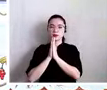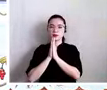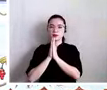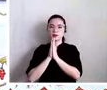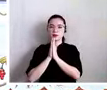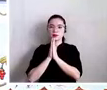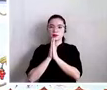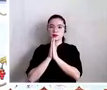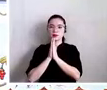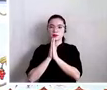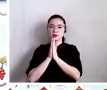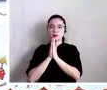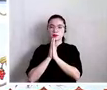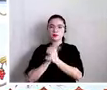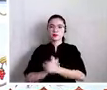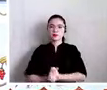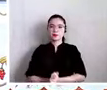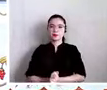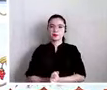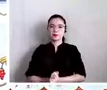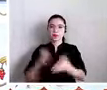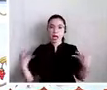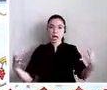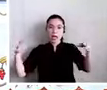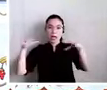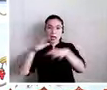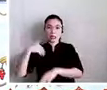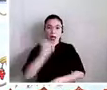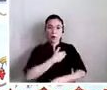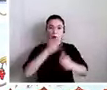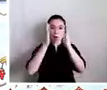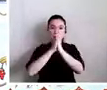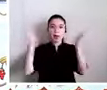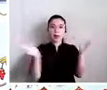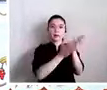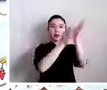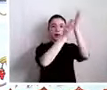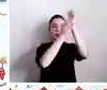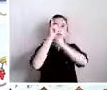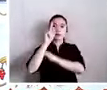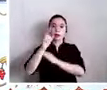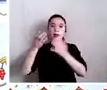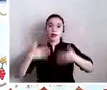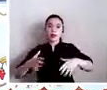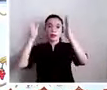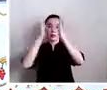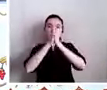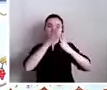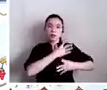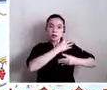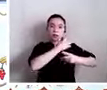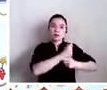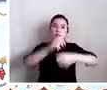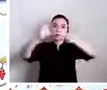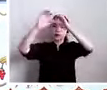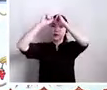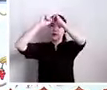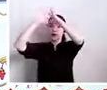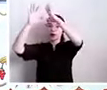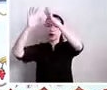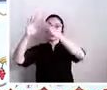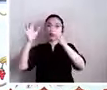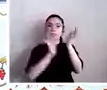Amen. Gathering our prayers and praises into one, let us pray confidently to the Father in the very words Jesus himself has taught